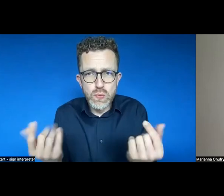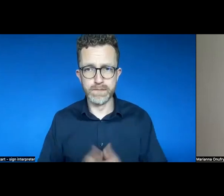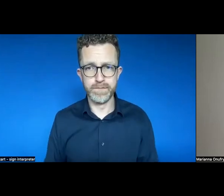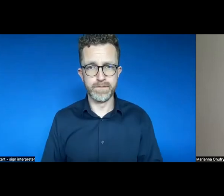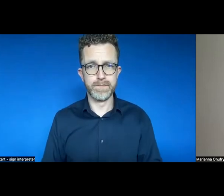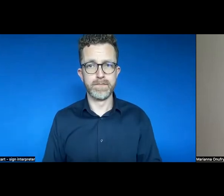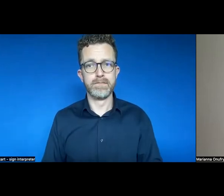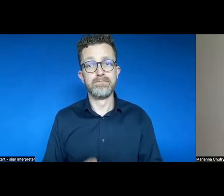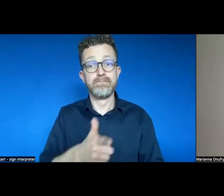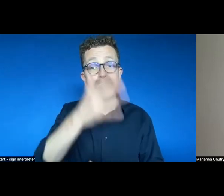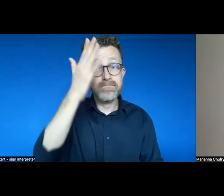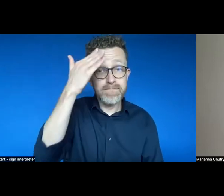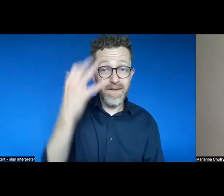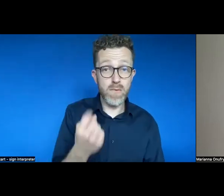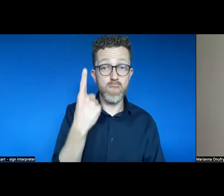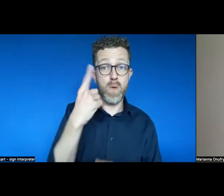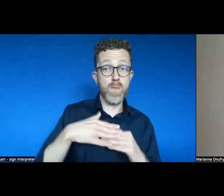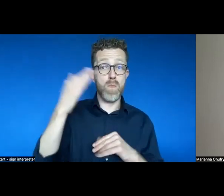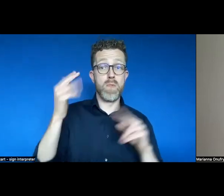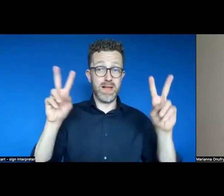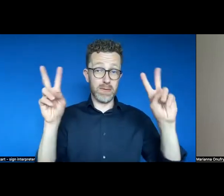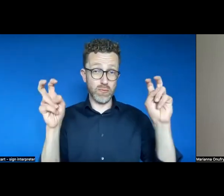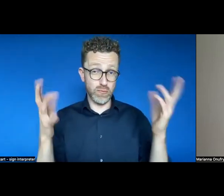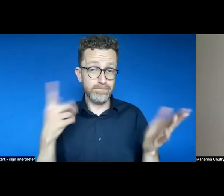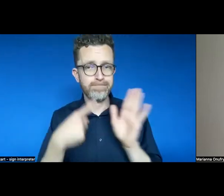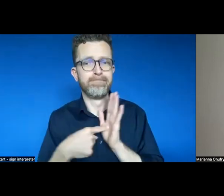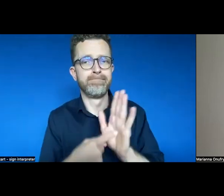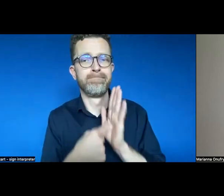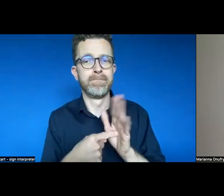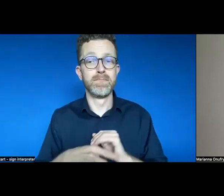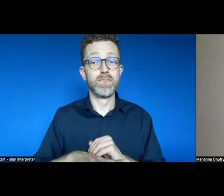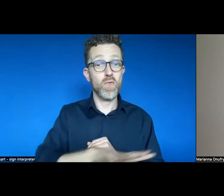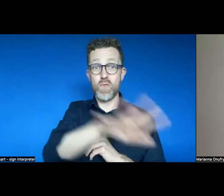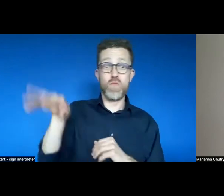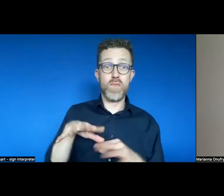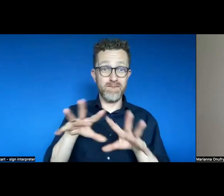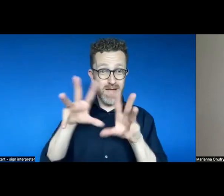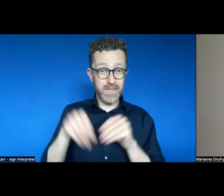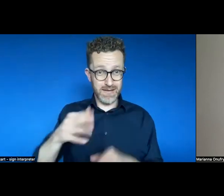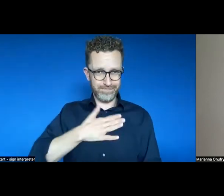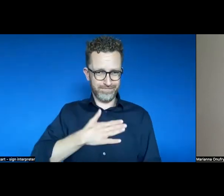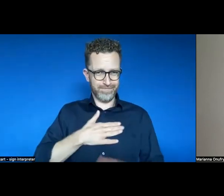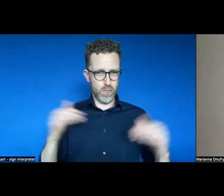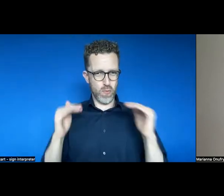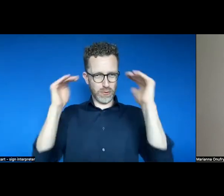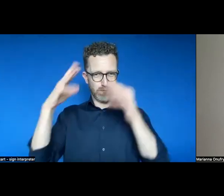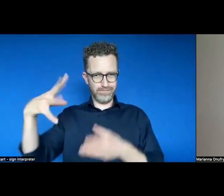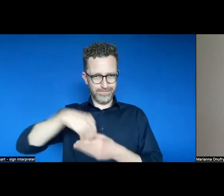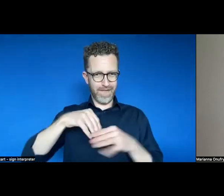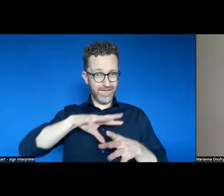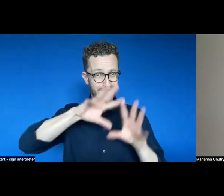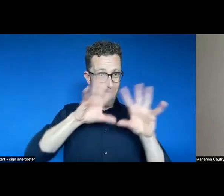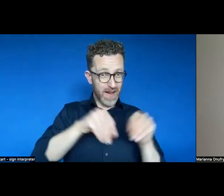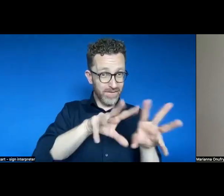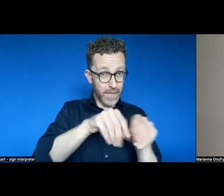up to 20, as I already told you, they are in the European country, and they